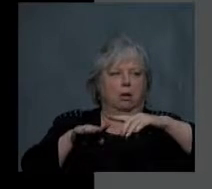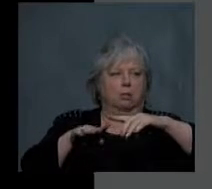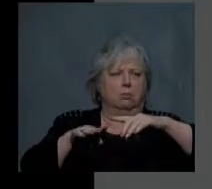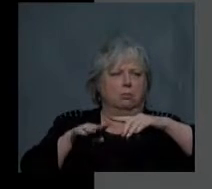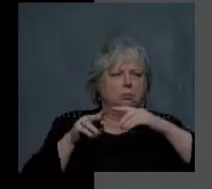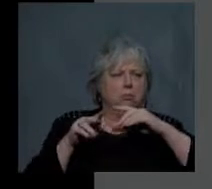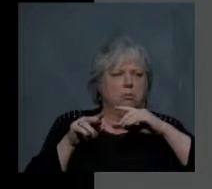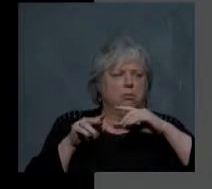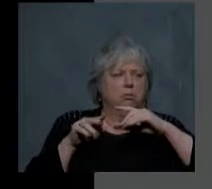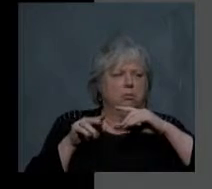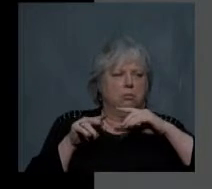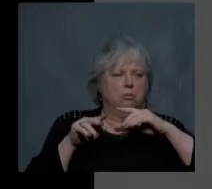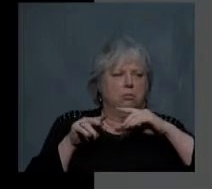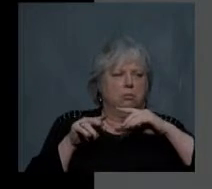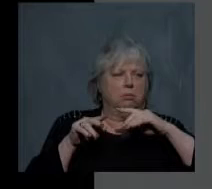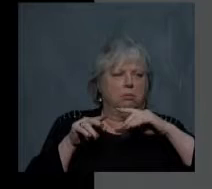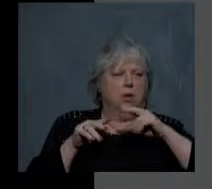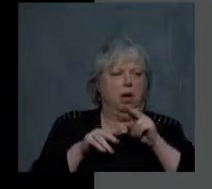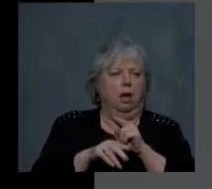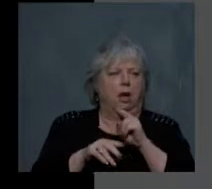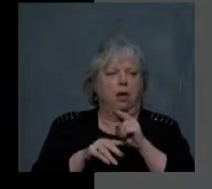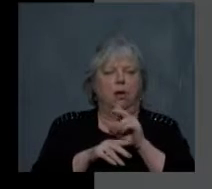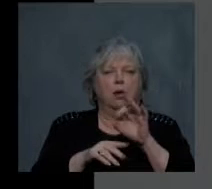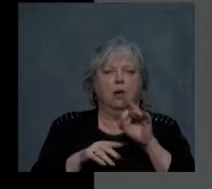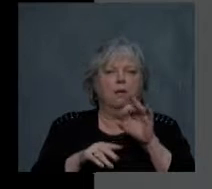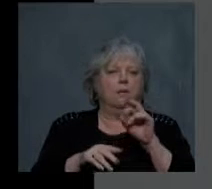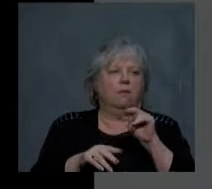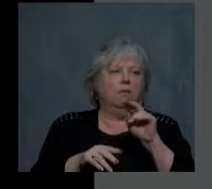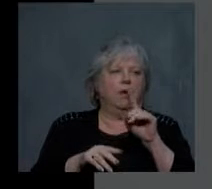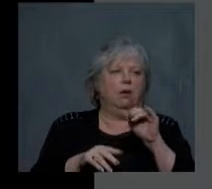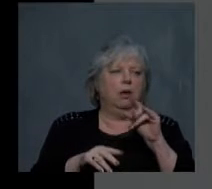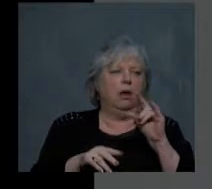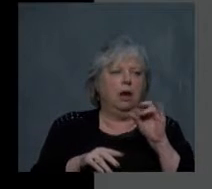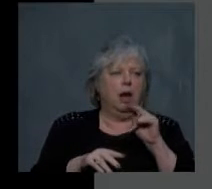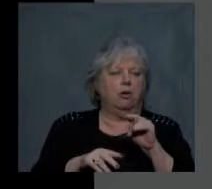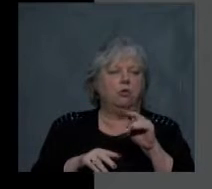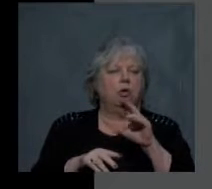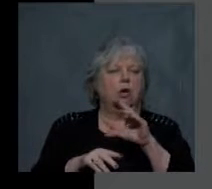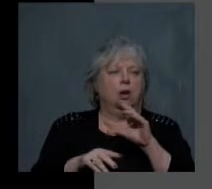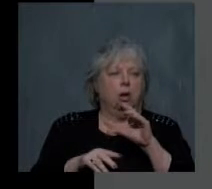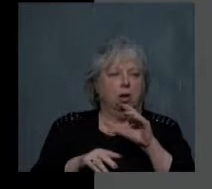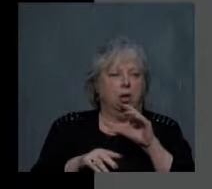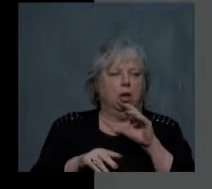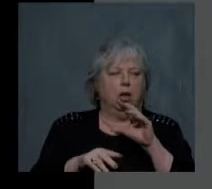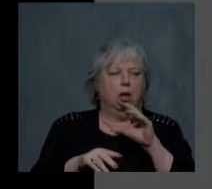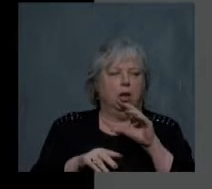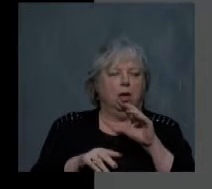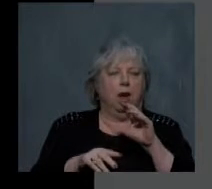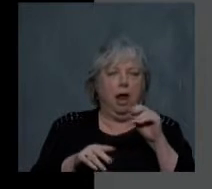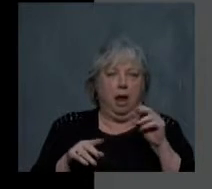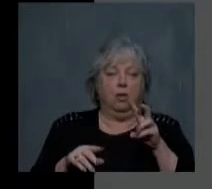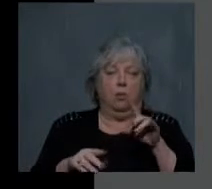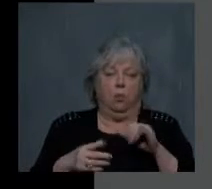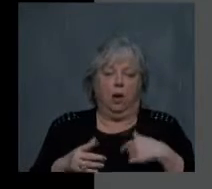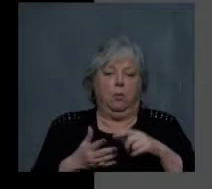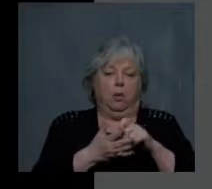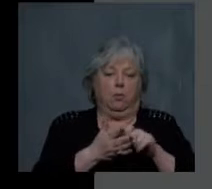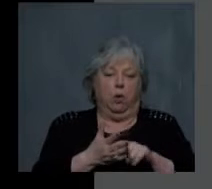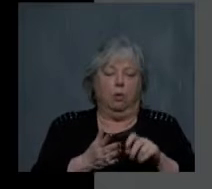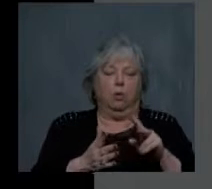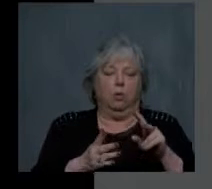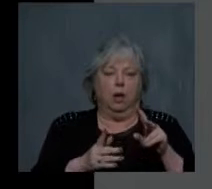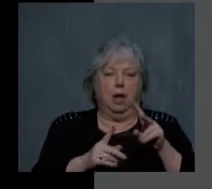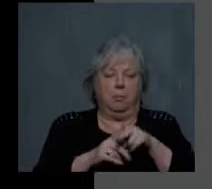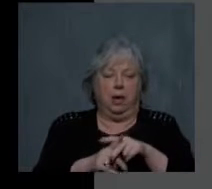along there, and the use of the foundation and as the way we've made our application, the use of any